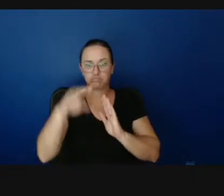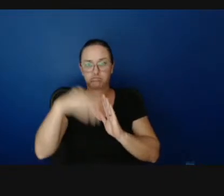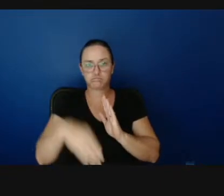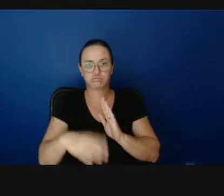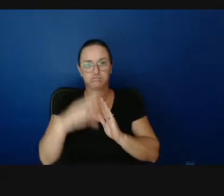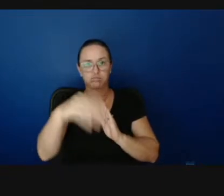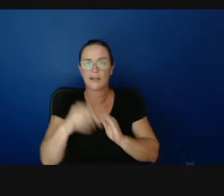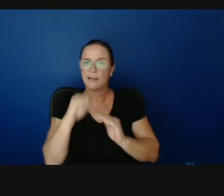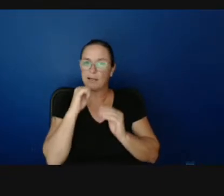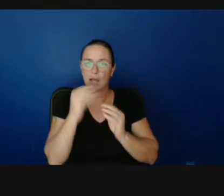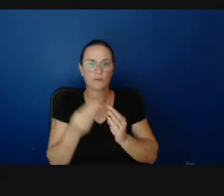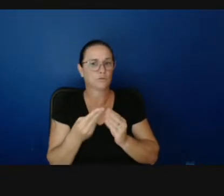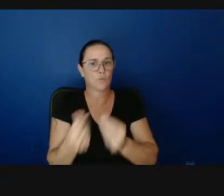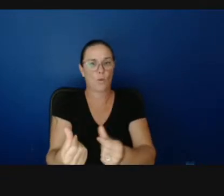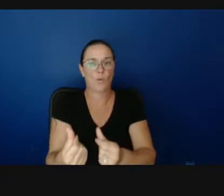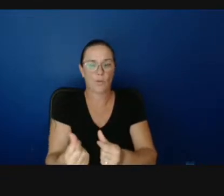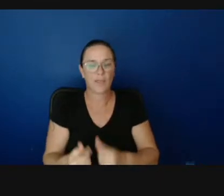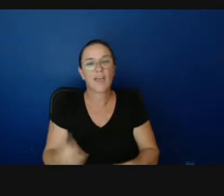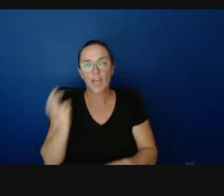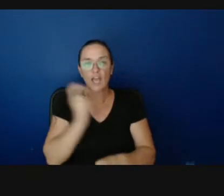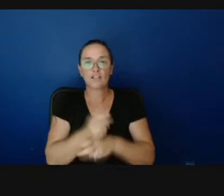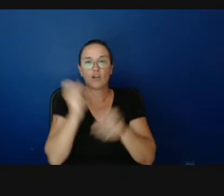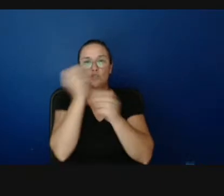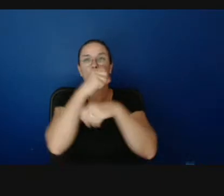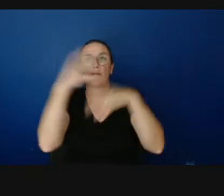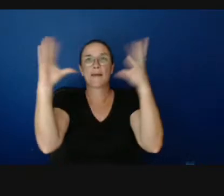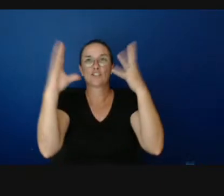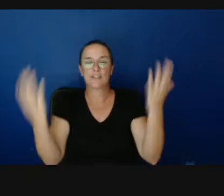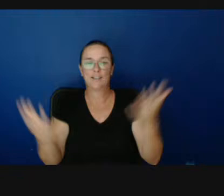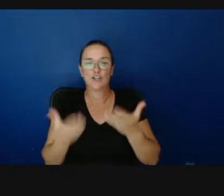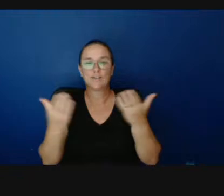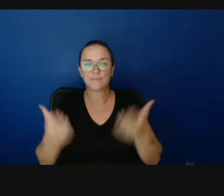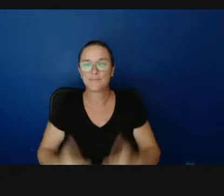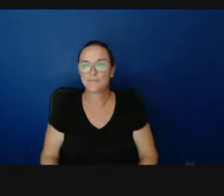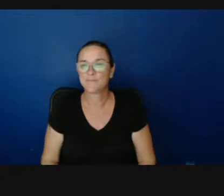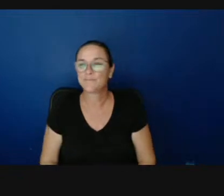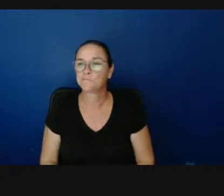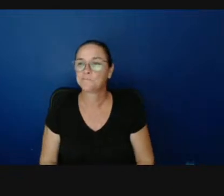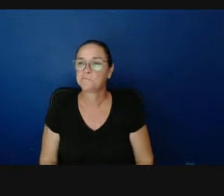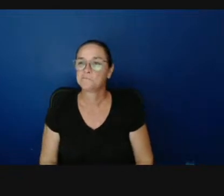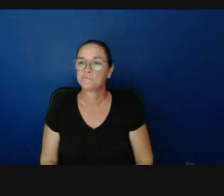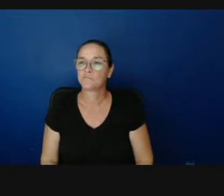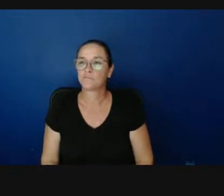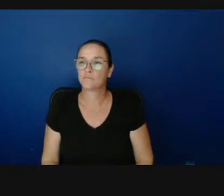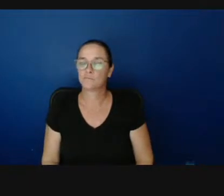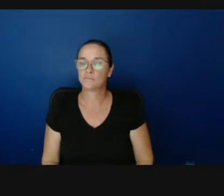the scale is hard to imagine here. But yeah, really cool. So.